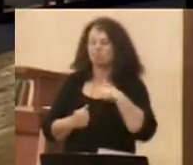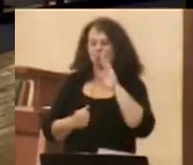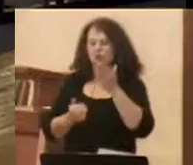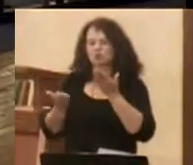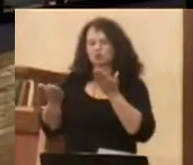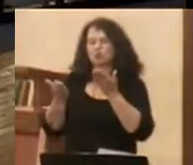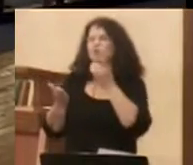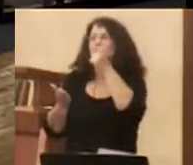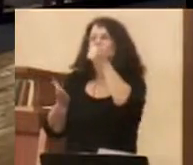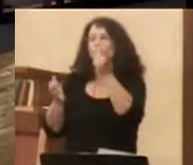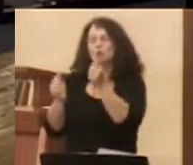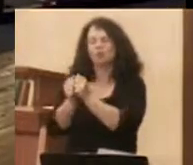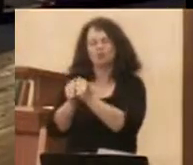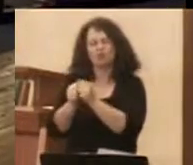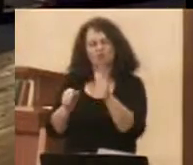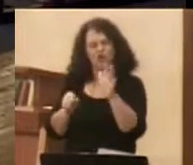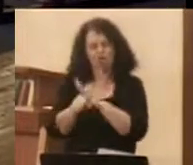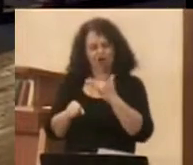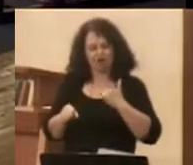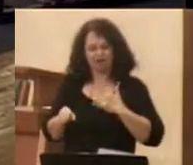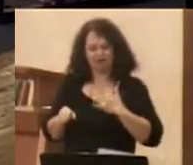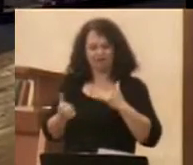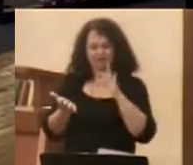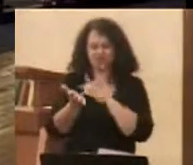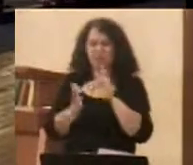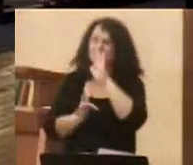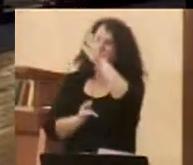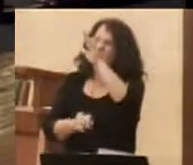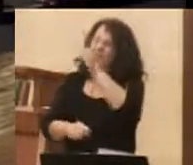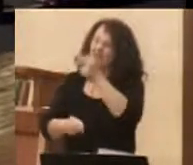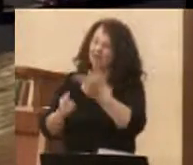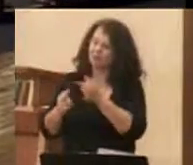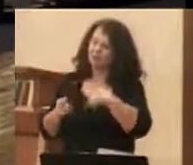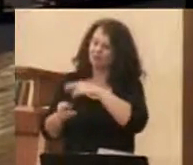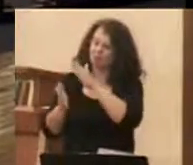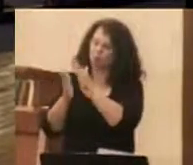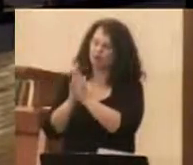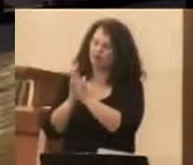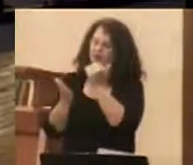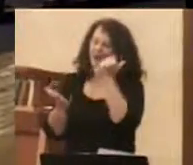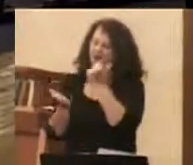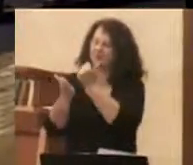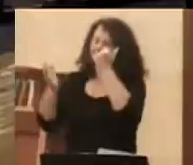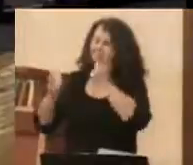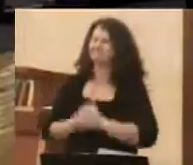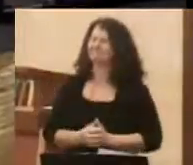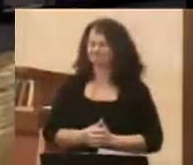heart. In Jesus' name we pray. Amen. Thanks for coming forward today.